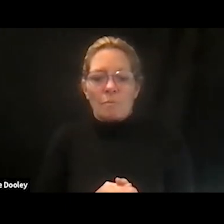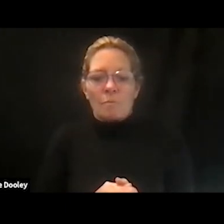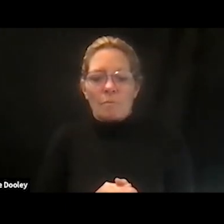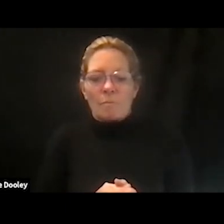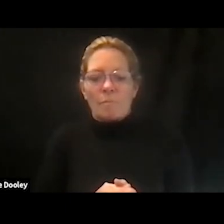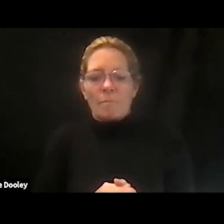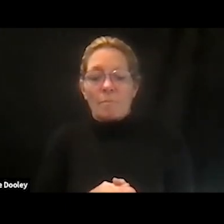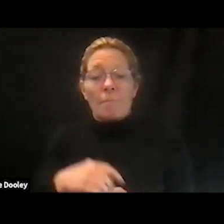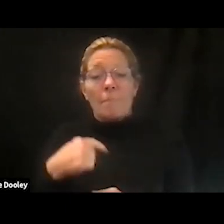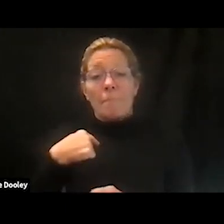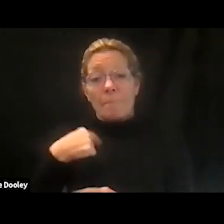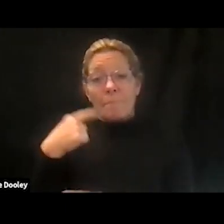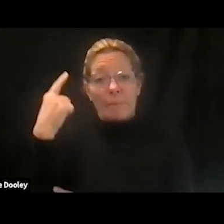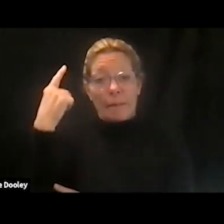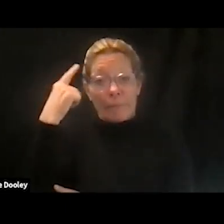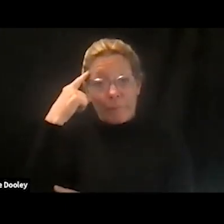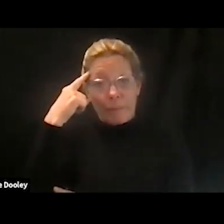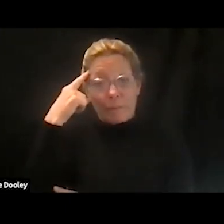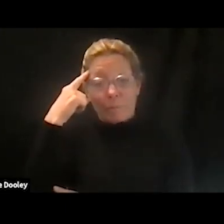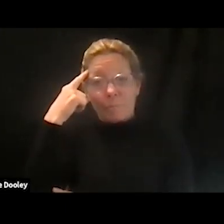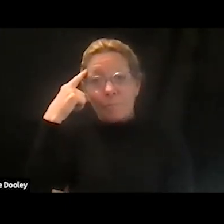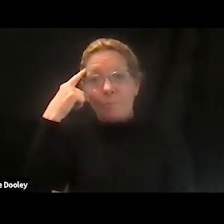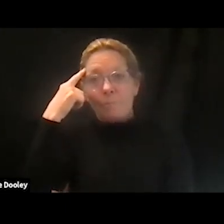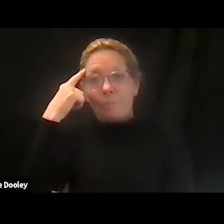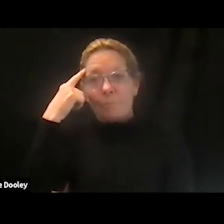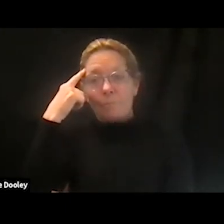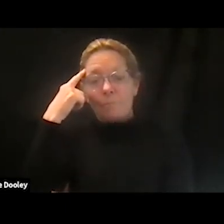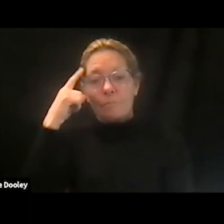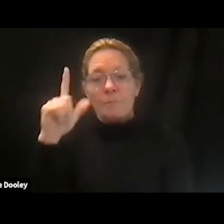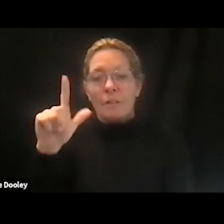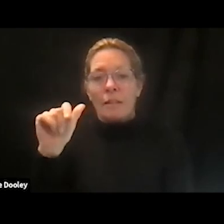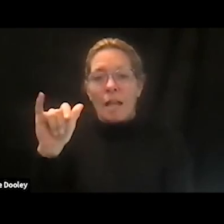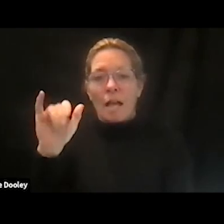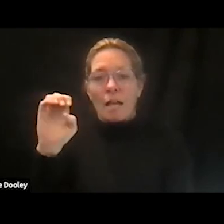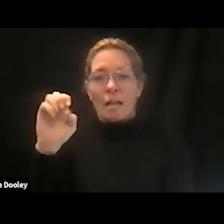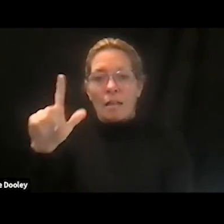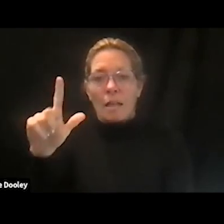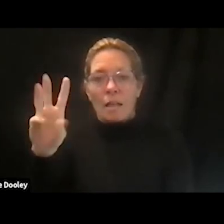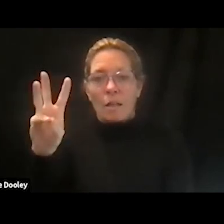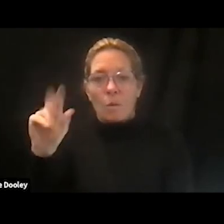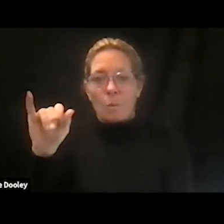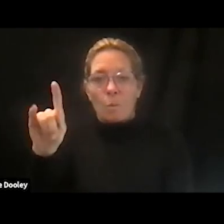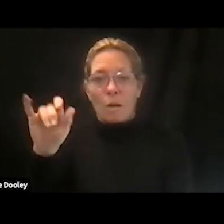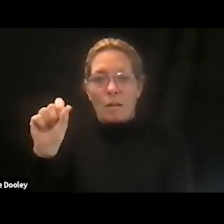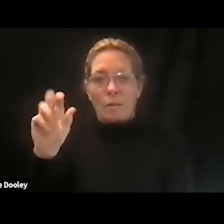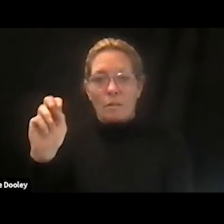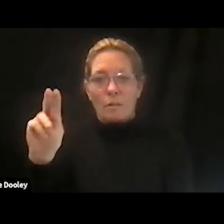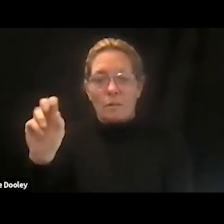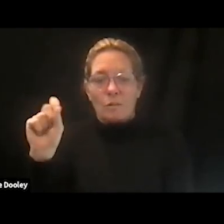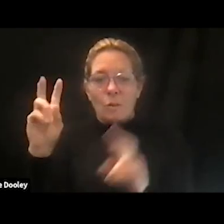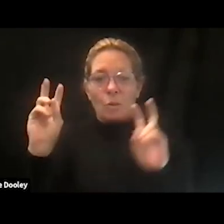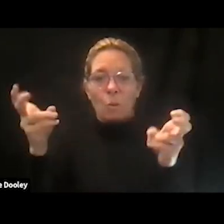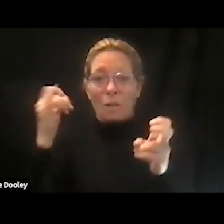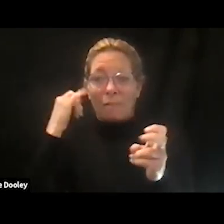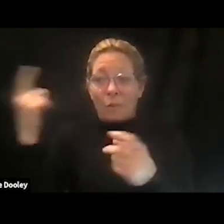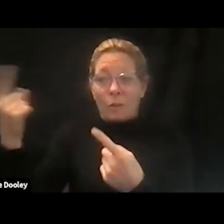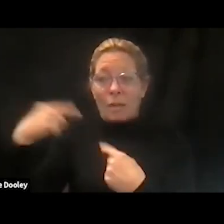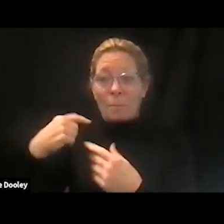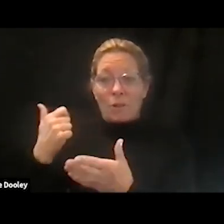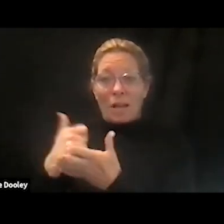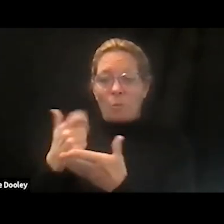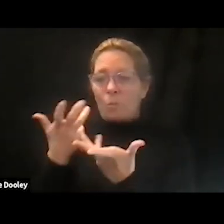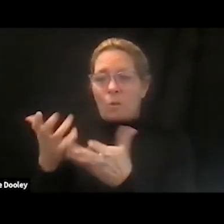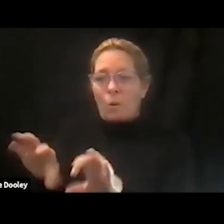I think that it looks, I mean, Lila Watson's quote, right? Which, if you came here to help, we don't want your help, but if you came here